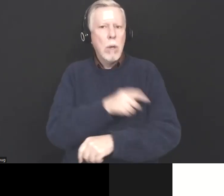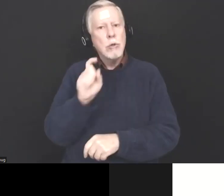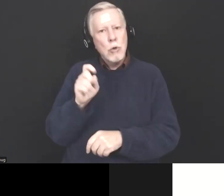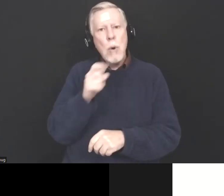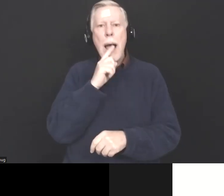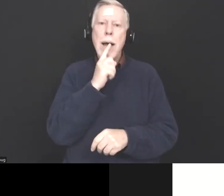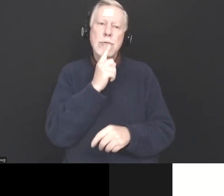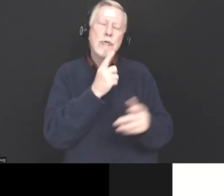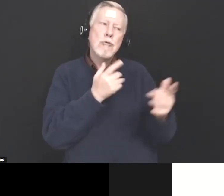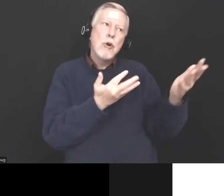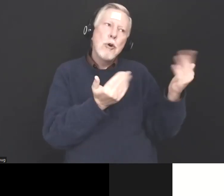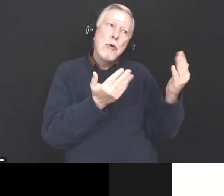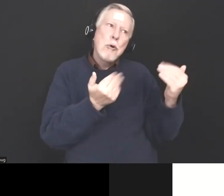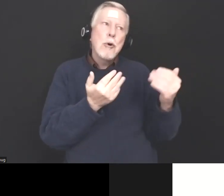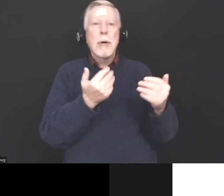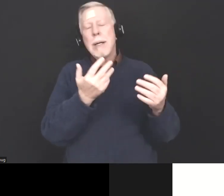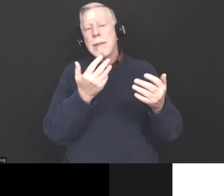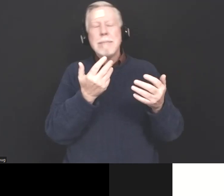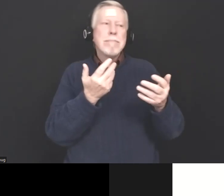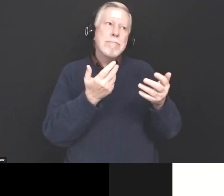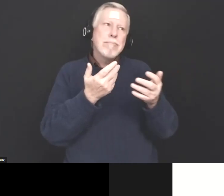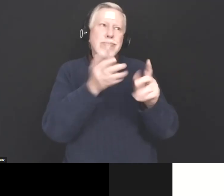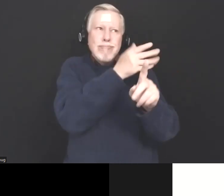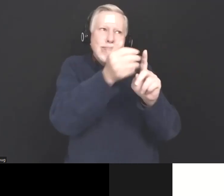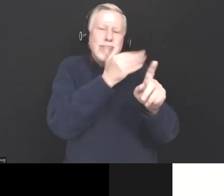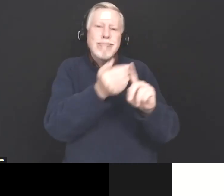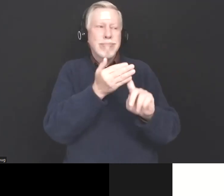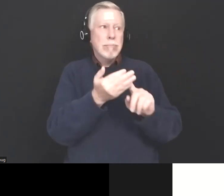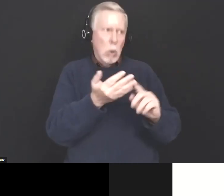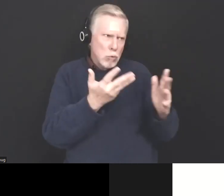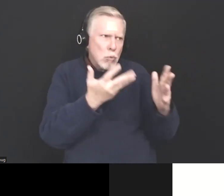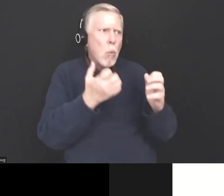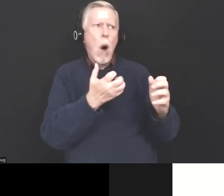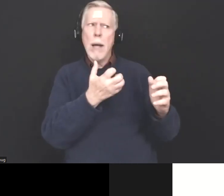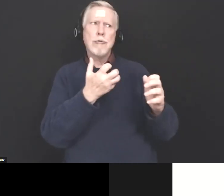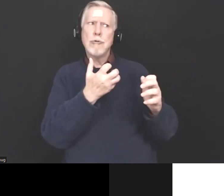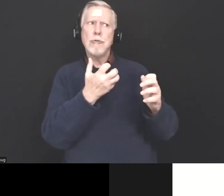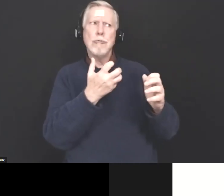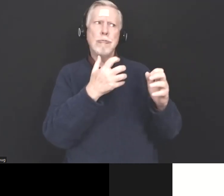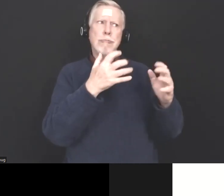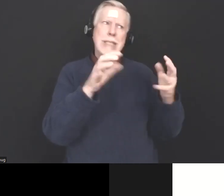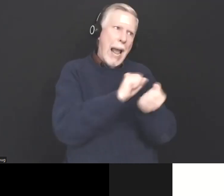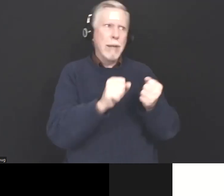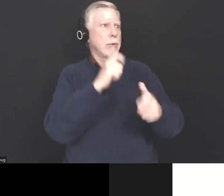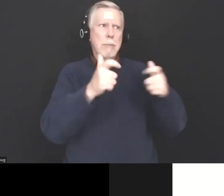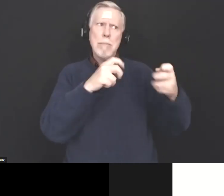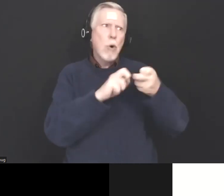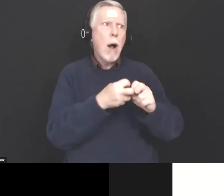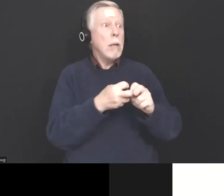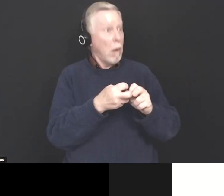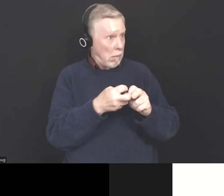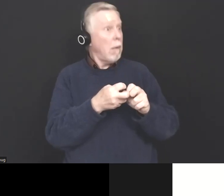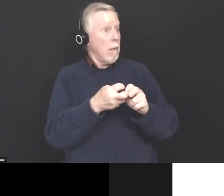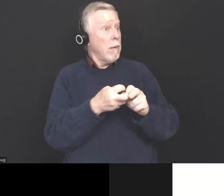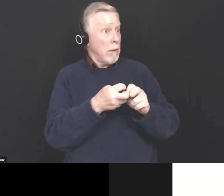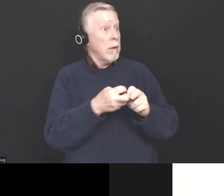say, do you want to tackle this big problem, right? This is the way that we're going to tackle the big problem. You're going to have to